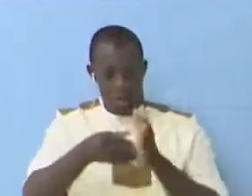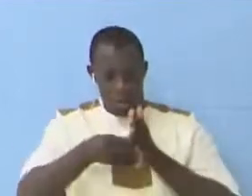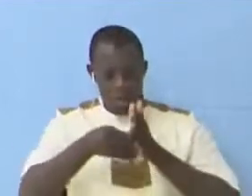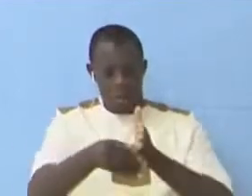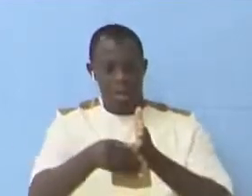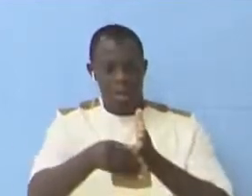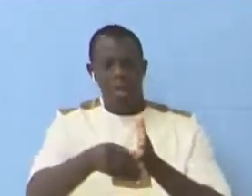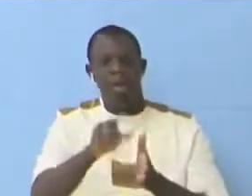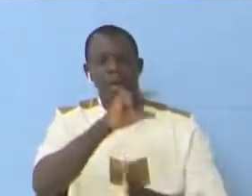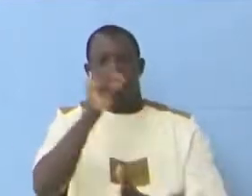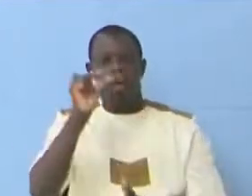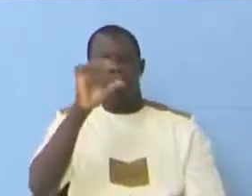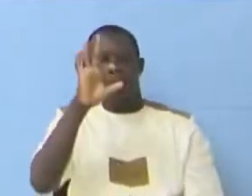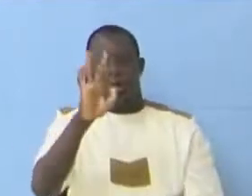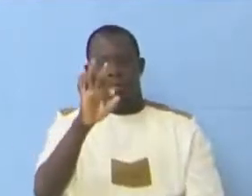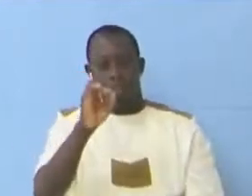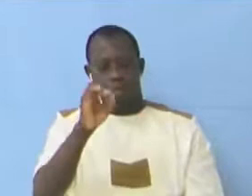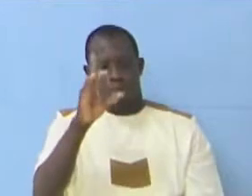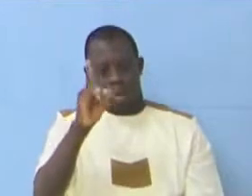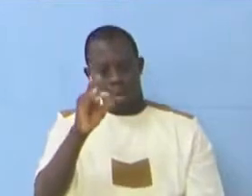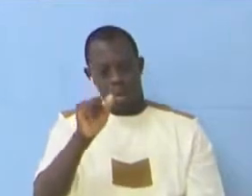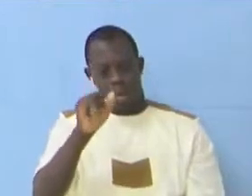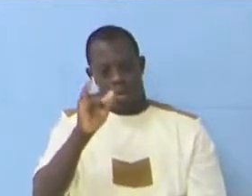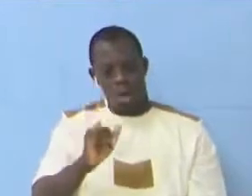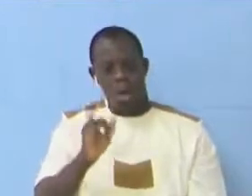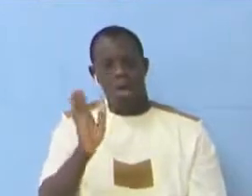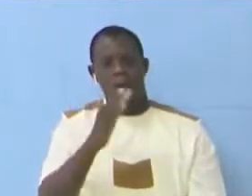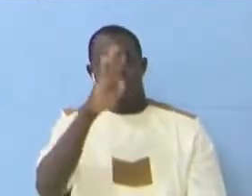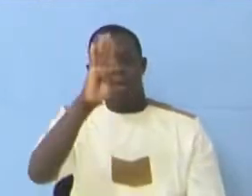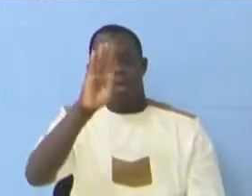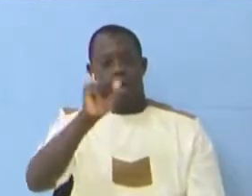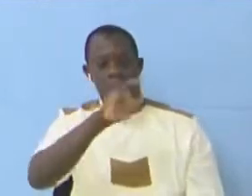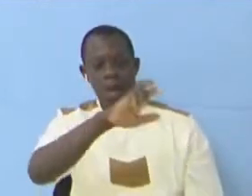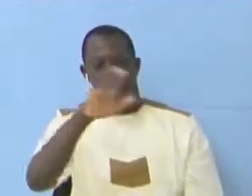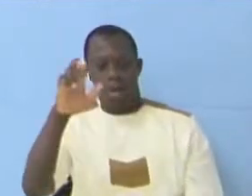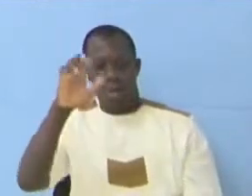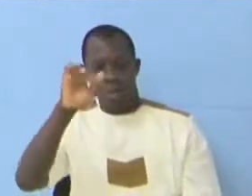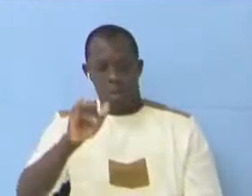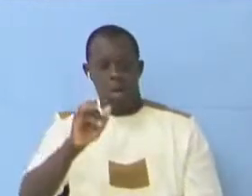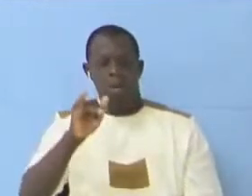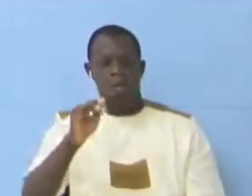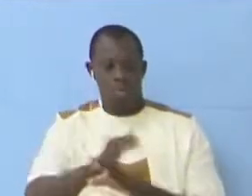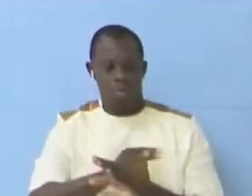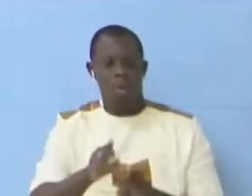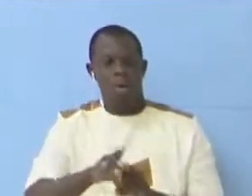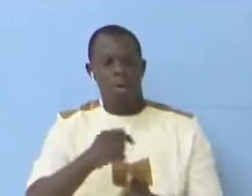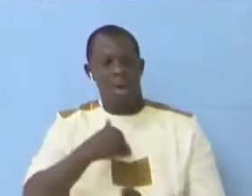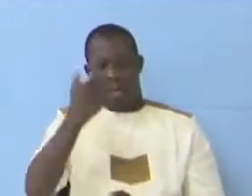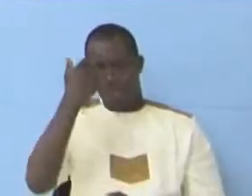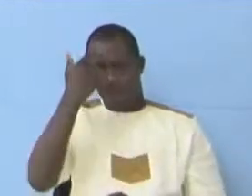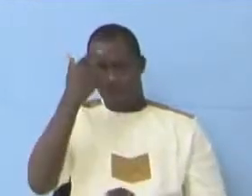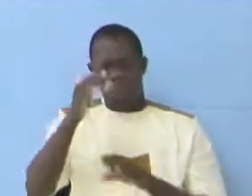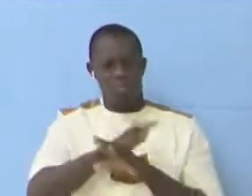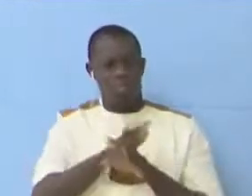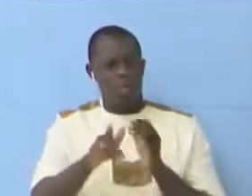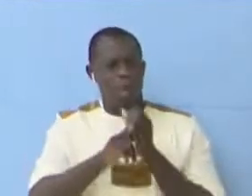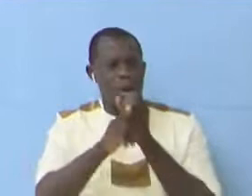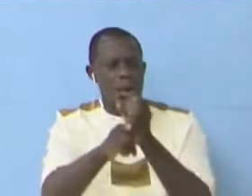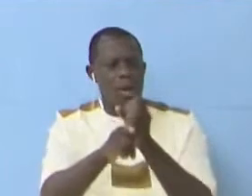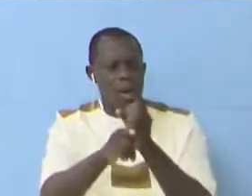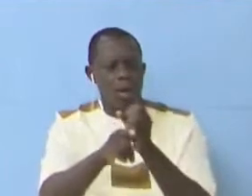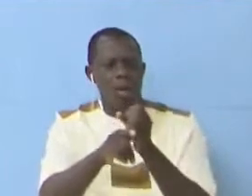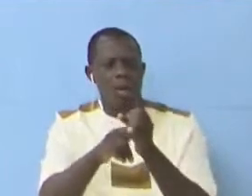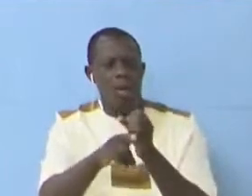Bari. buntu liggéeykaay boobu nga xam ne ñoo saytu mbiri geste bi ku ko jiite woon nag mooy Fodé Bari. I think his deputy was